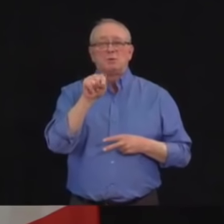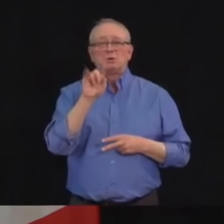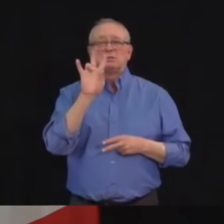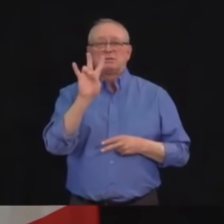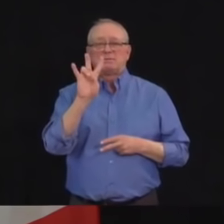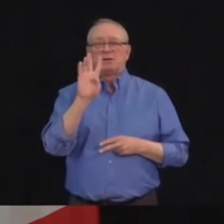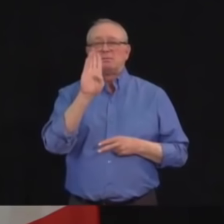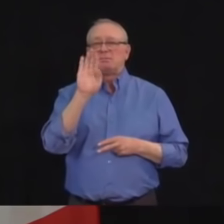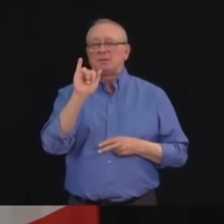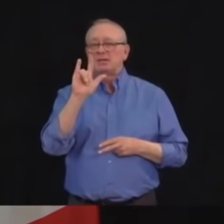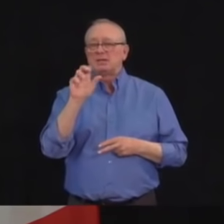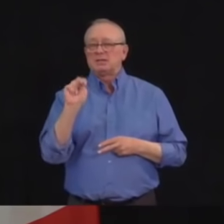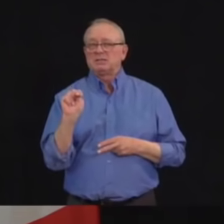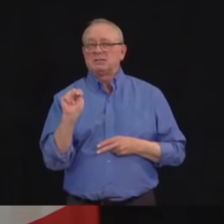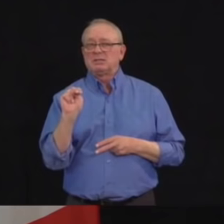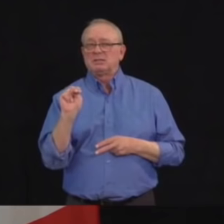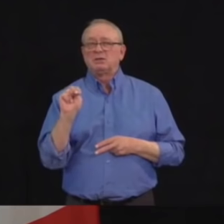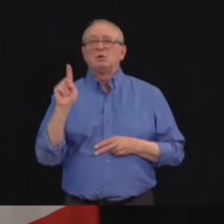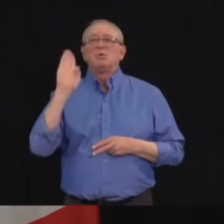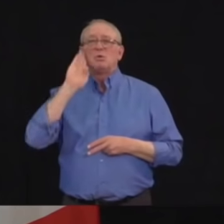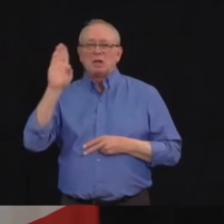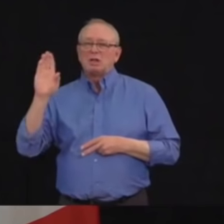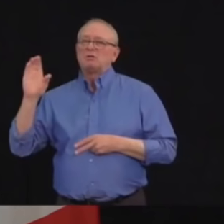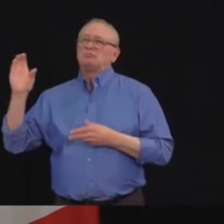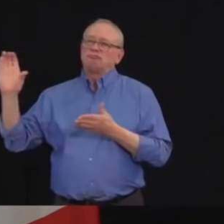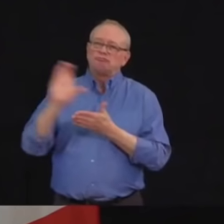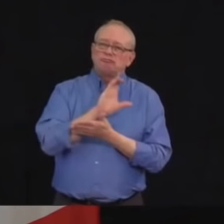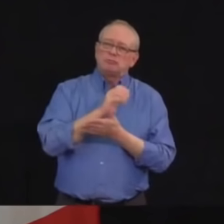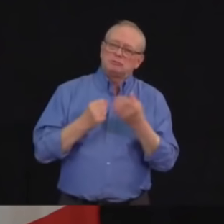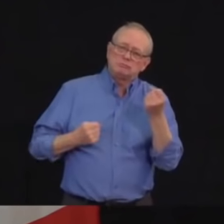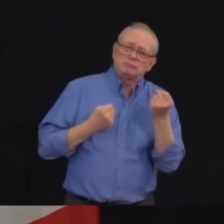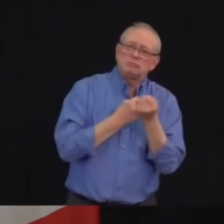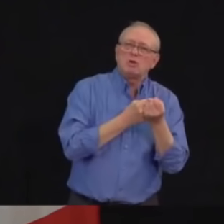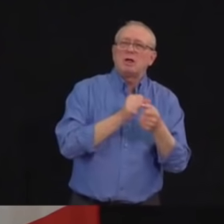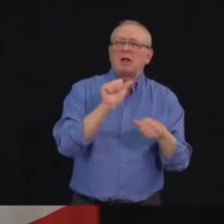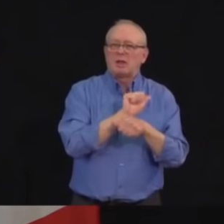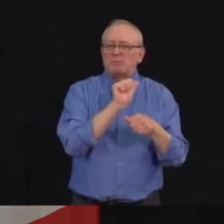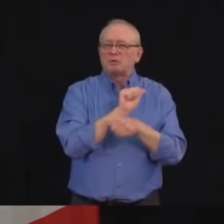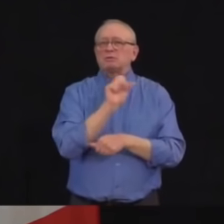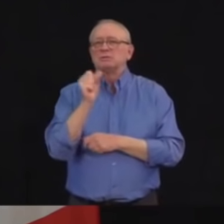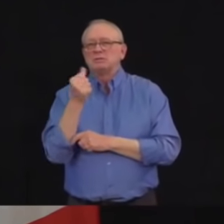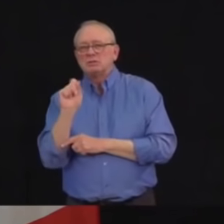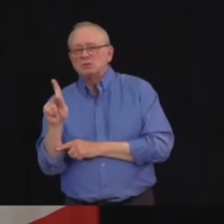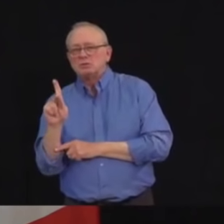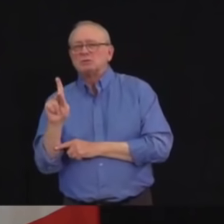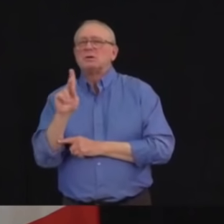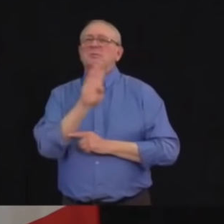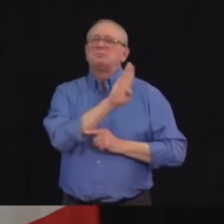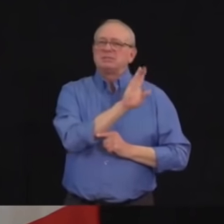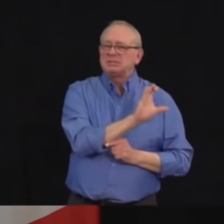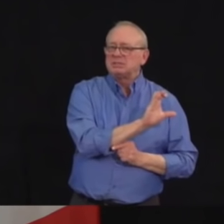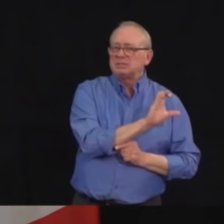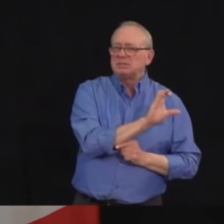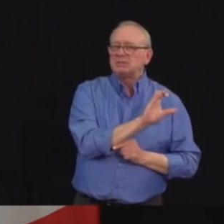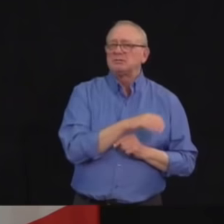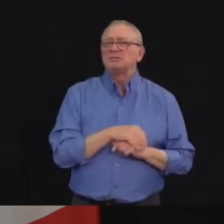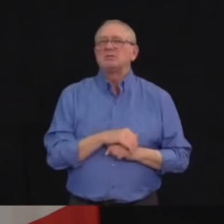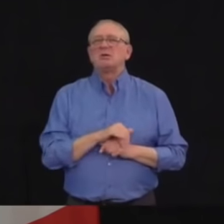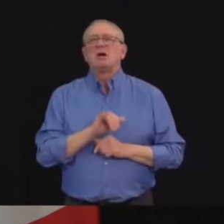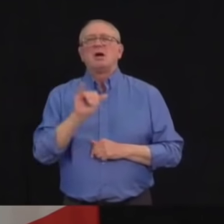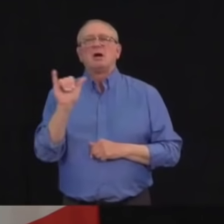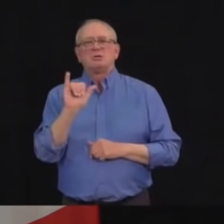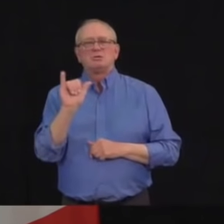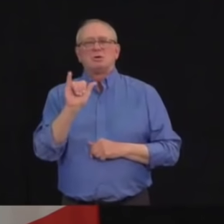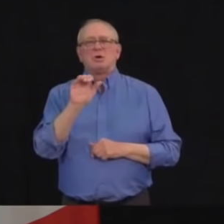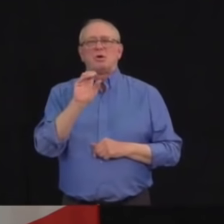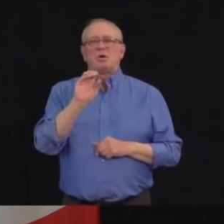of Alberta, Saskatchewan, and BC, as well as the Alberta Orphan Wells Association, to clean up orphan and or